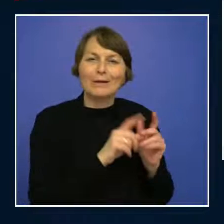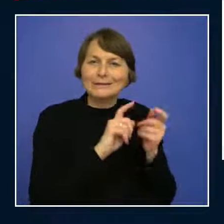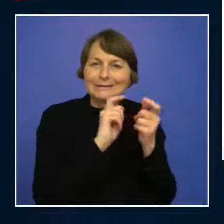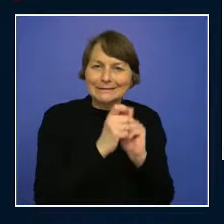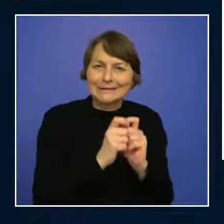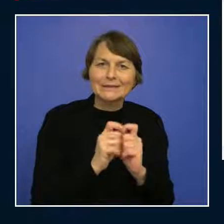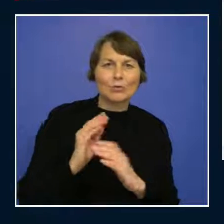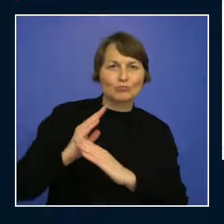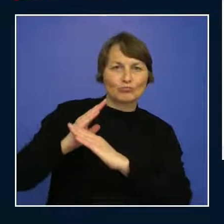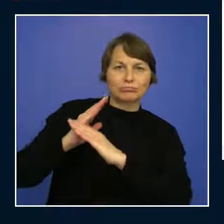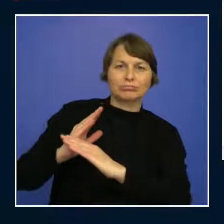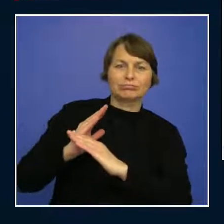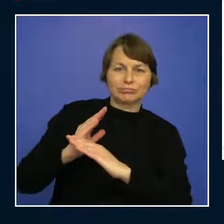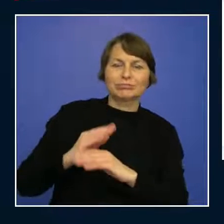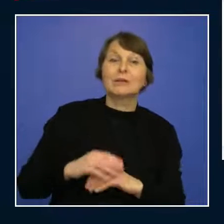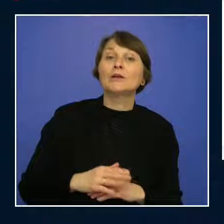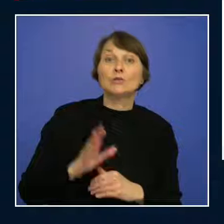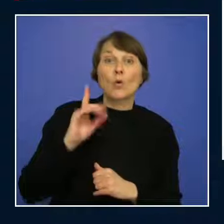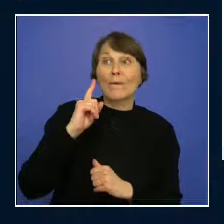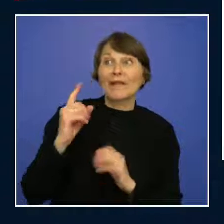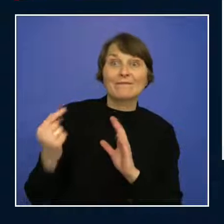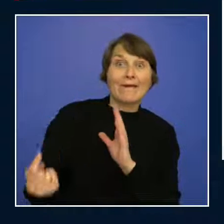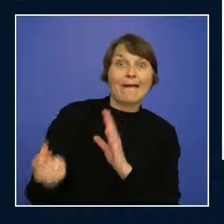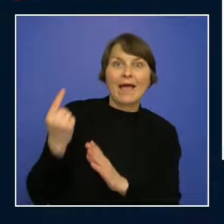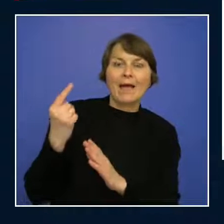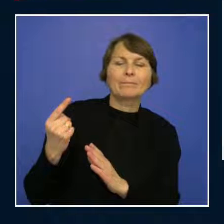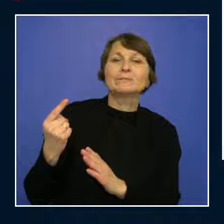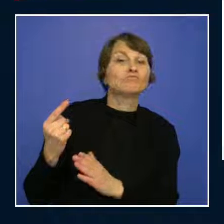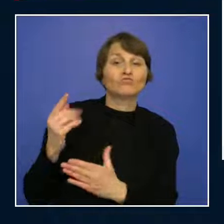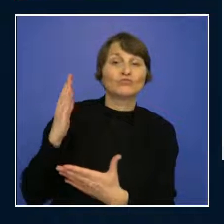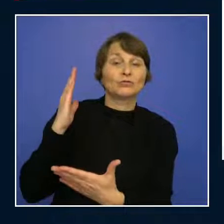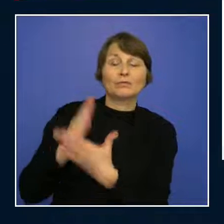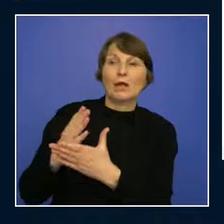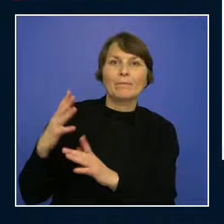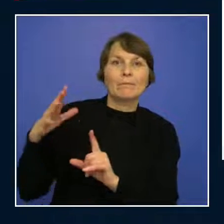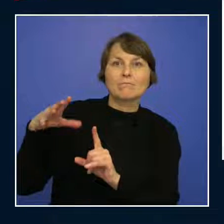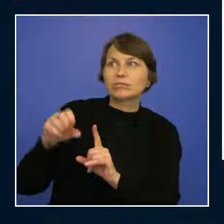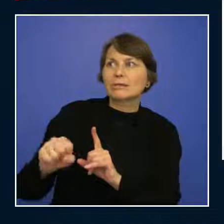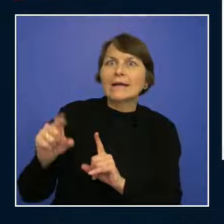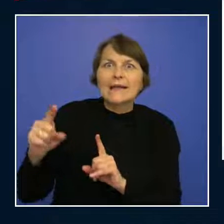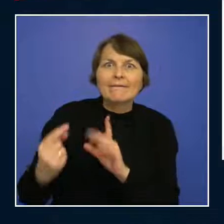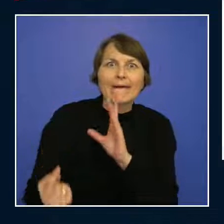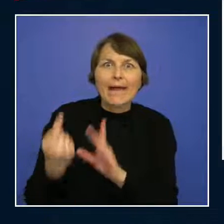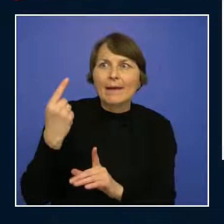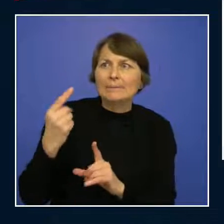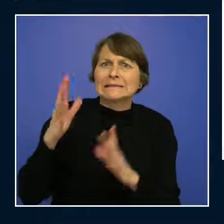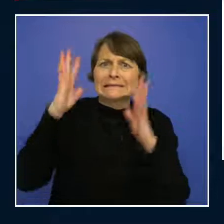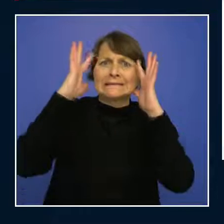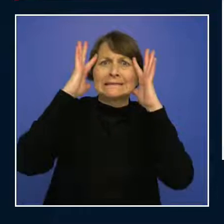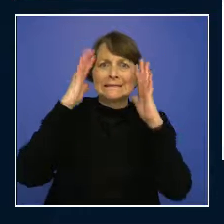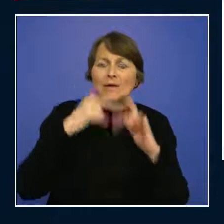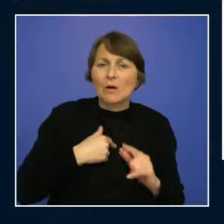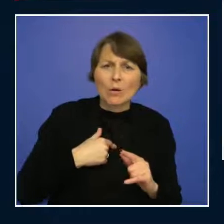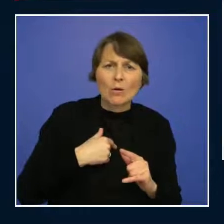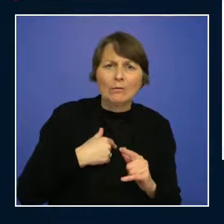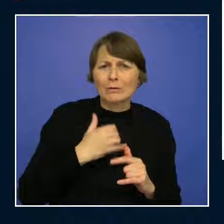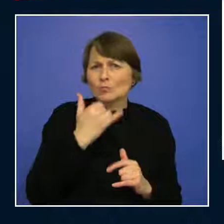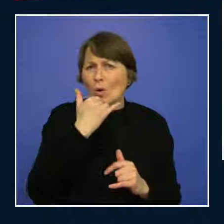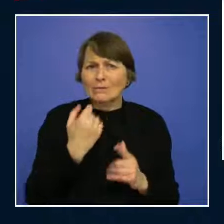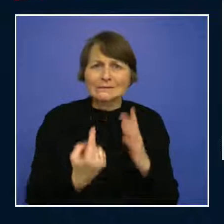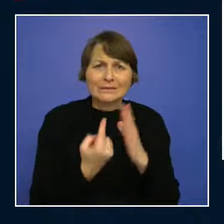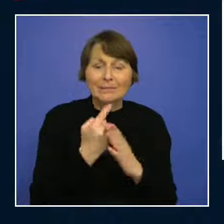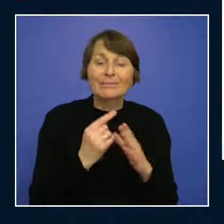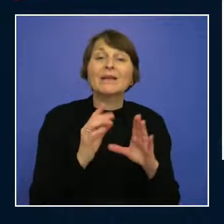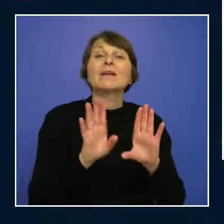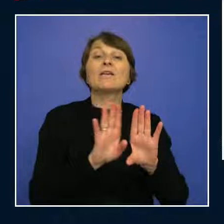up, so it would actually stop detection. So if it detected something malicious happening to my front end or my front door, then it would actually